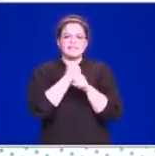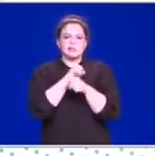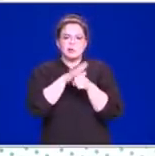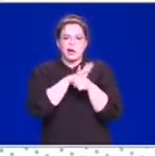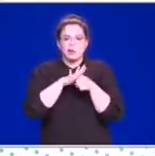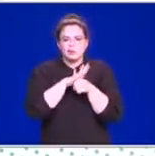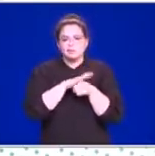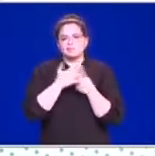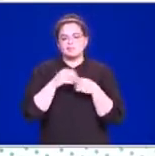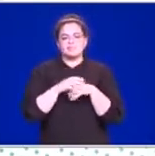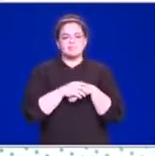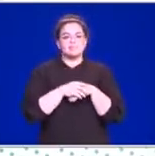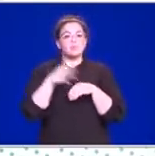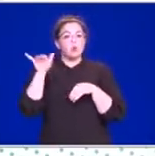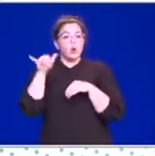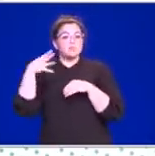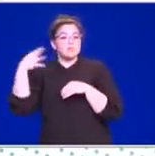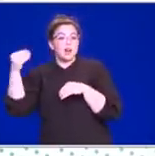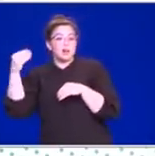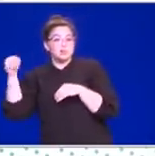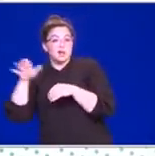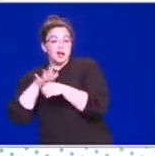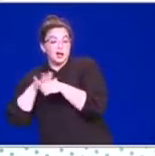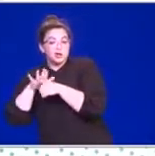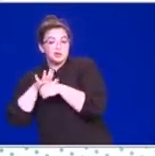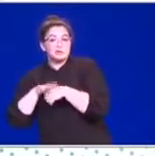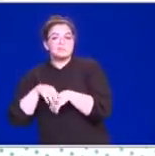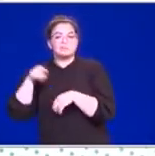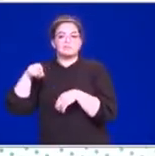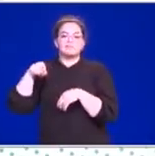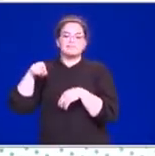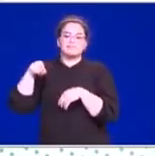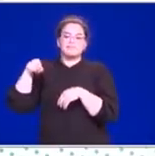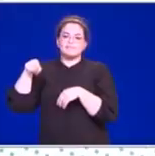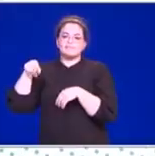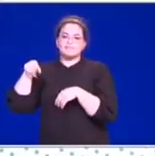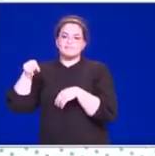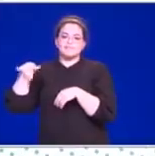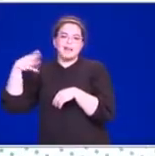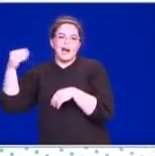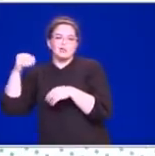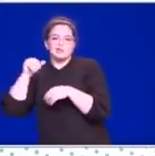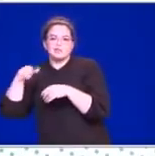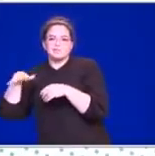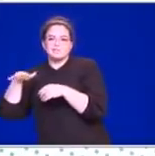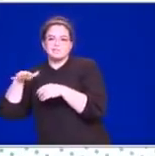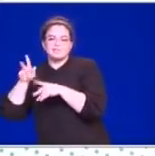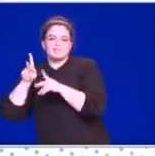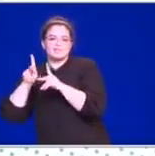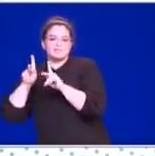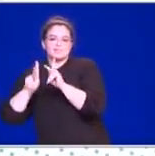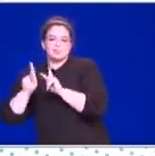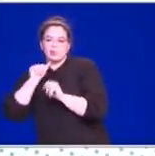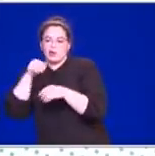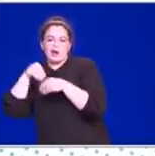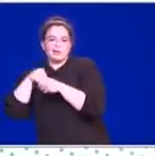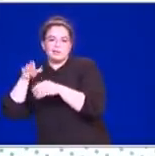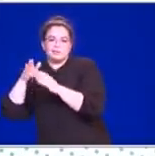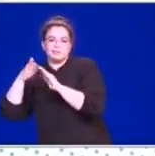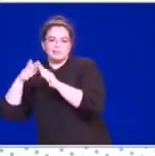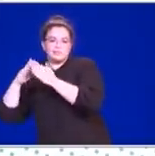areas, as well as outside CBSA, that is, population not in a metro or micro area. In